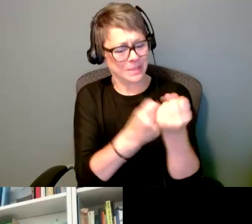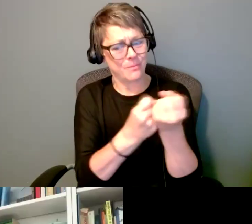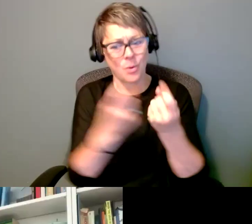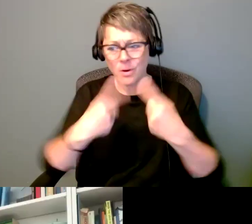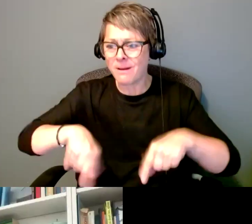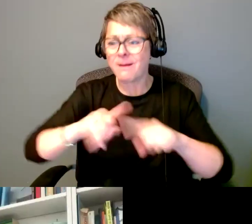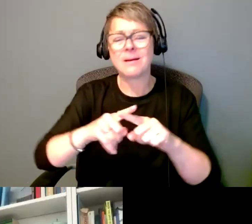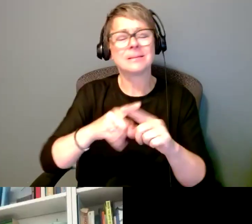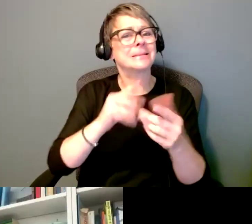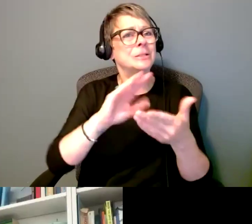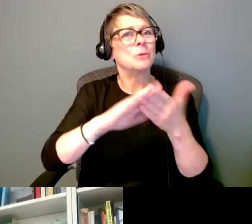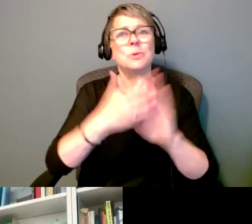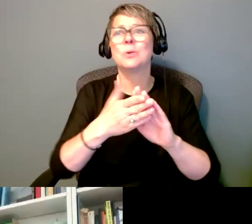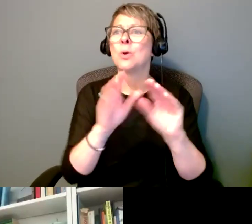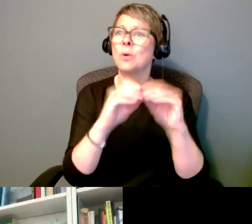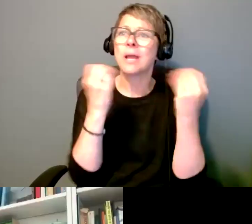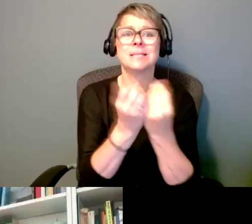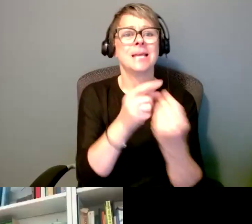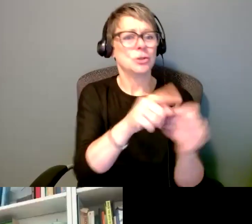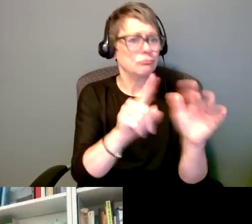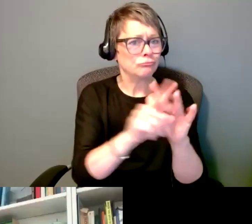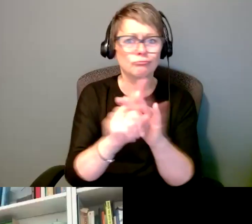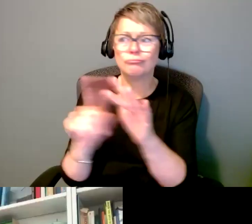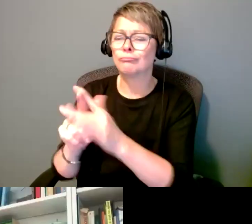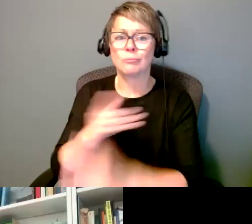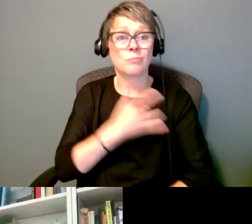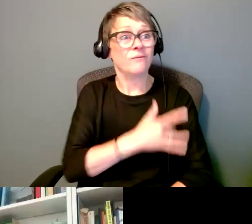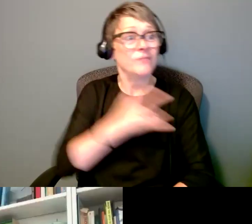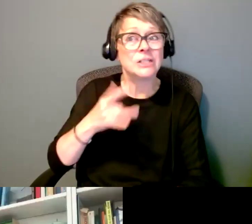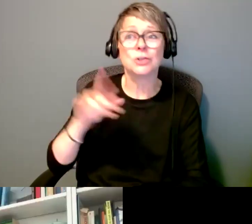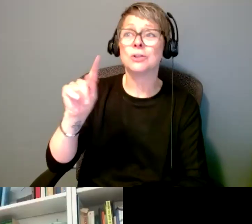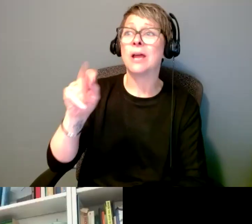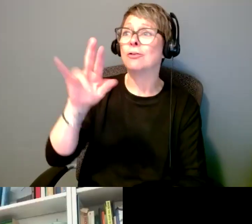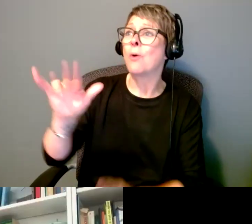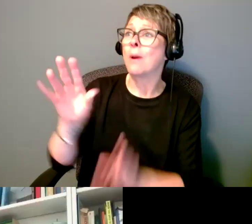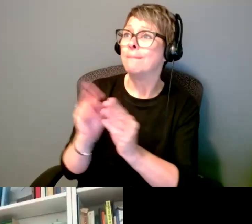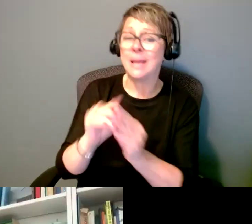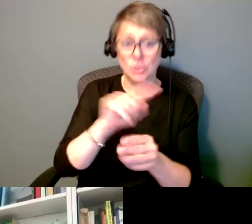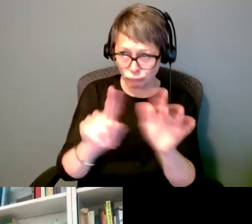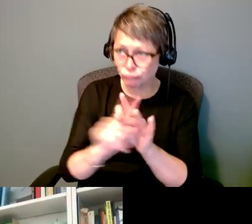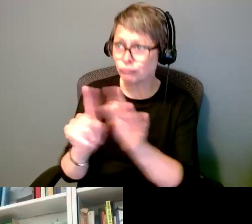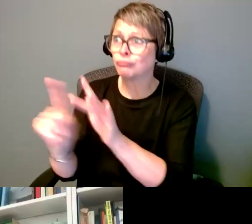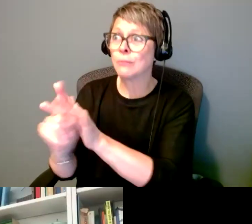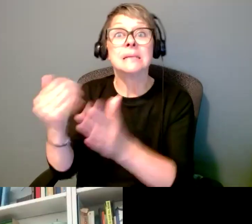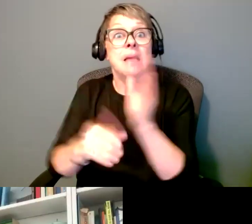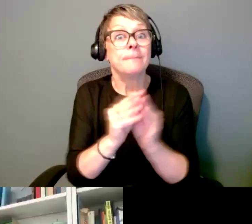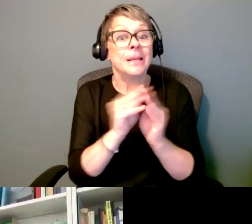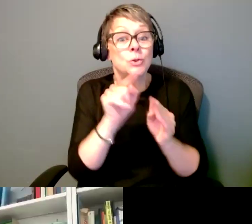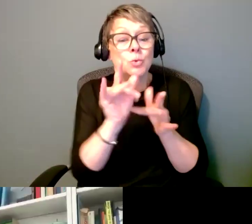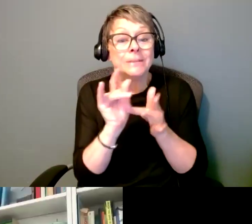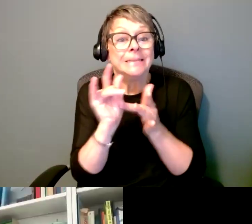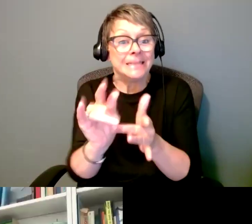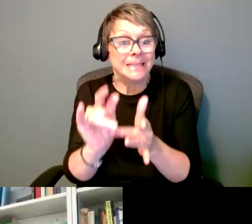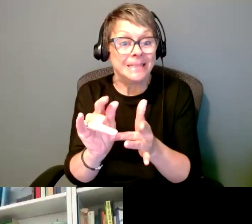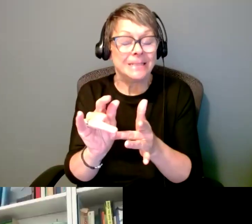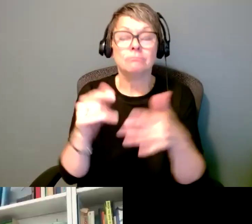local community organization. You are at every provincial and territorial meeting. You are leading some of those meetings. And I know that